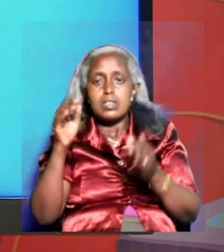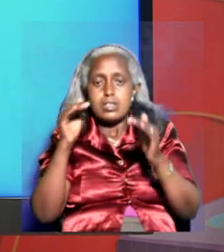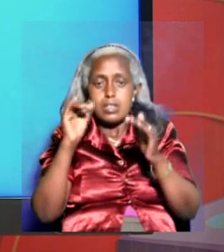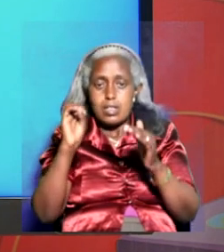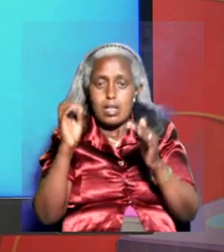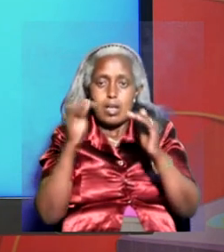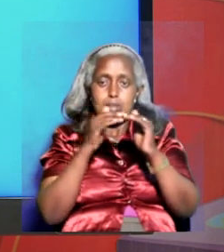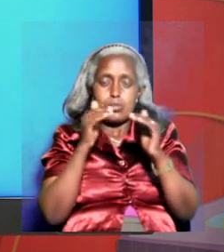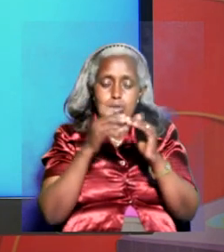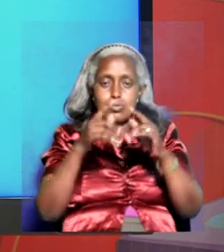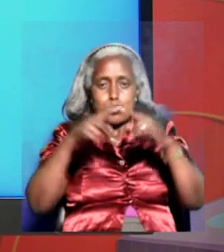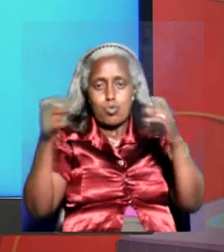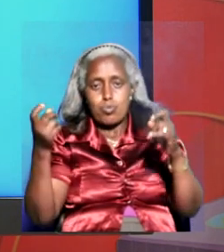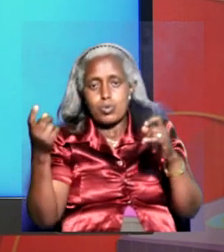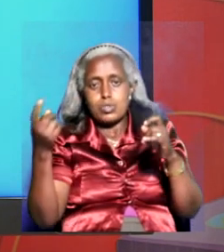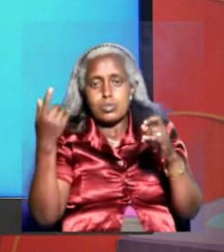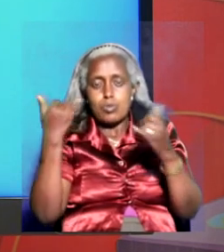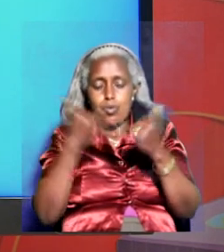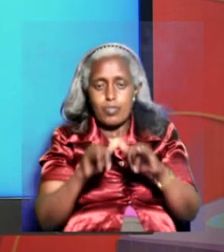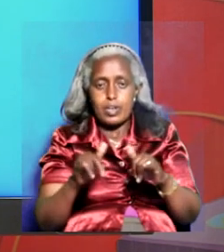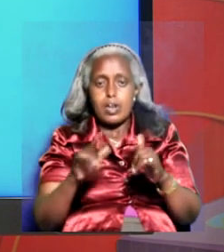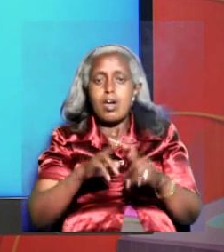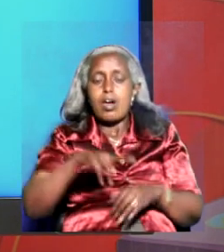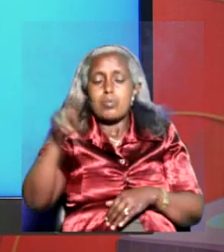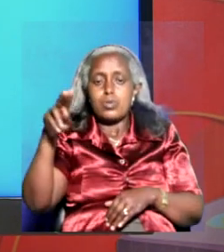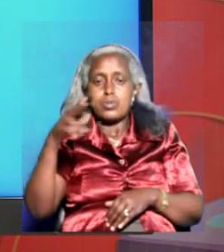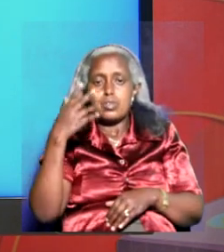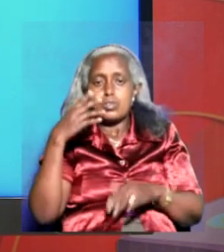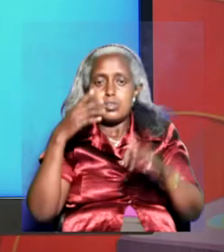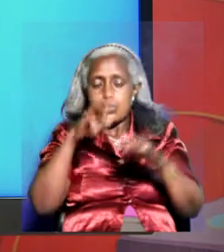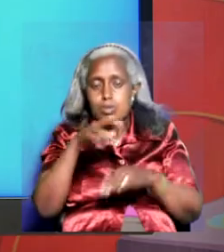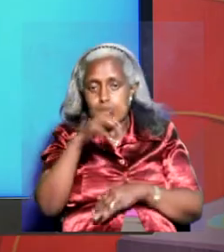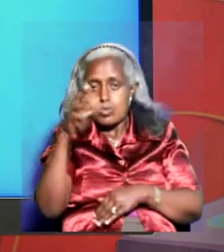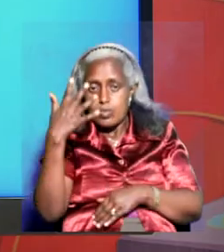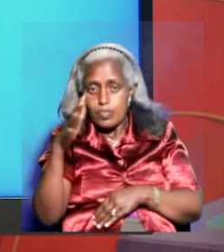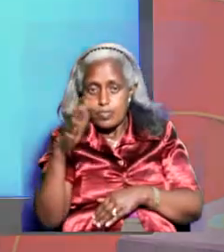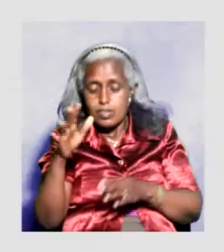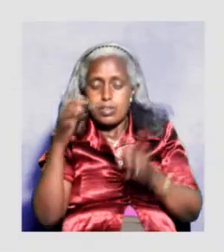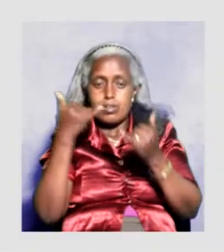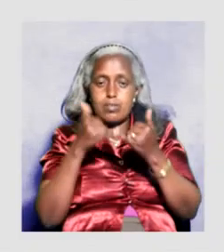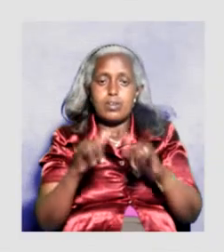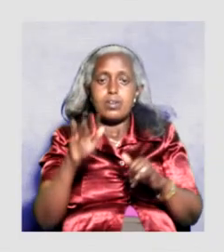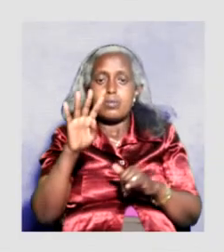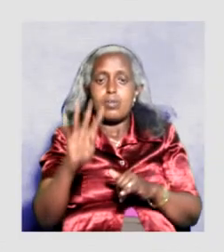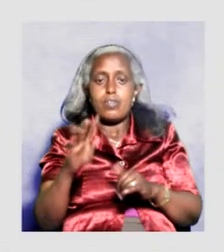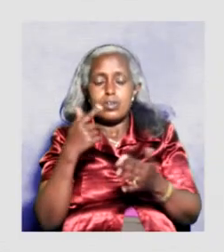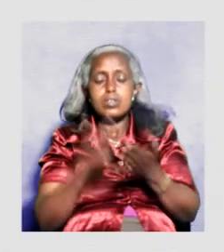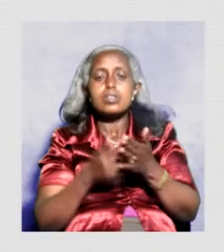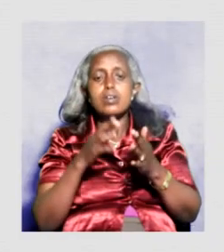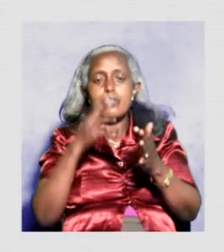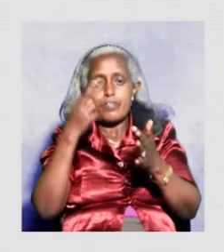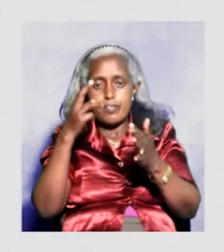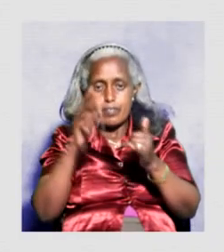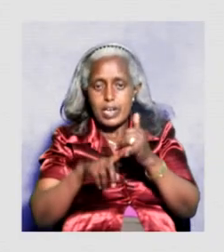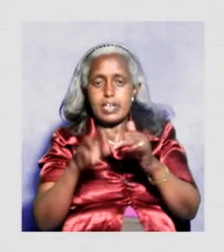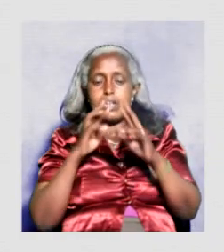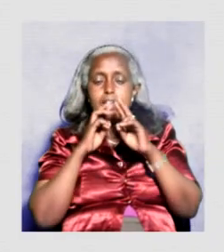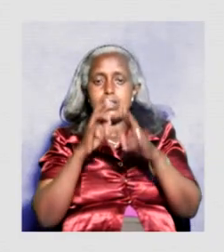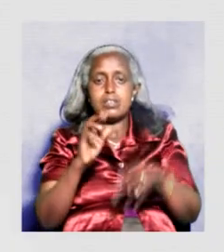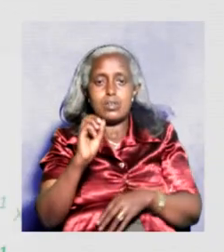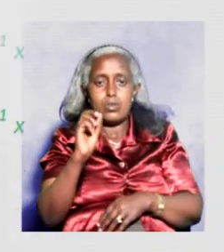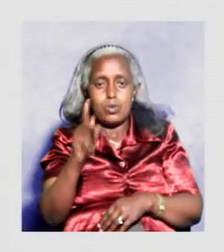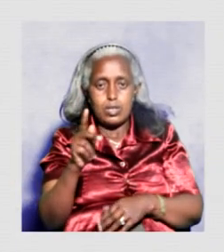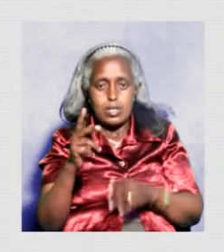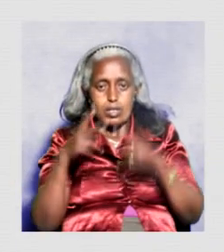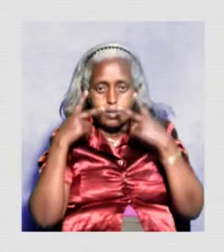to opposite over hypotenuse. So it is root 15 divided by 4. This will be the final answer. Okay,